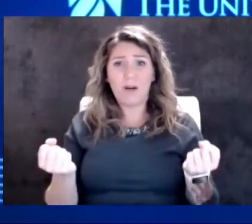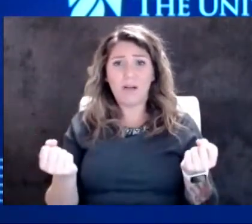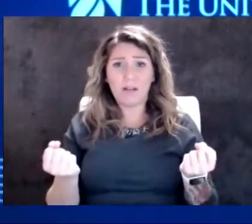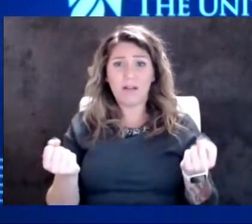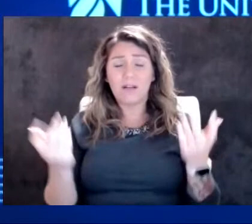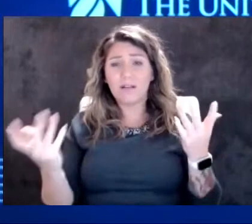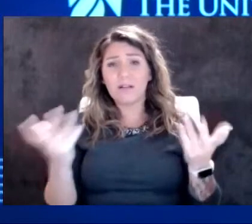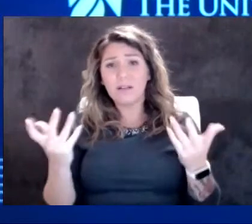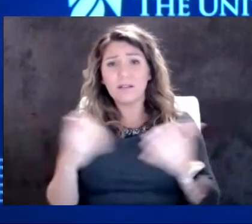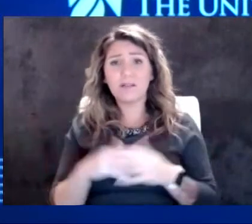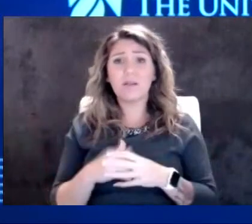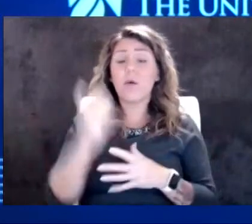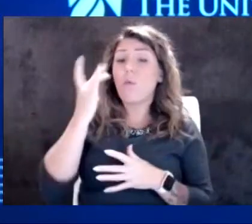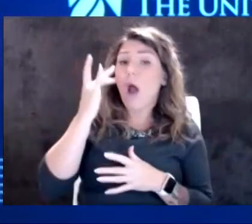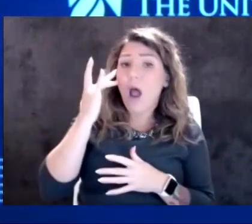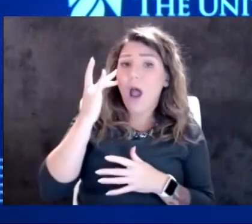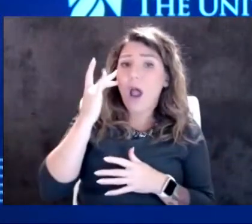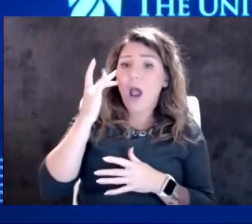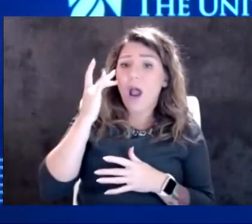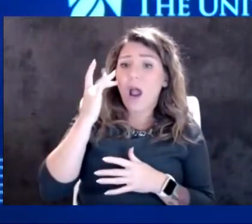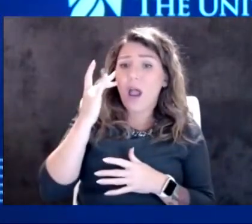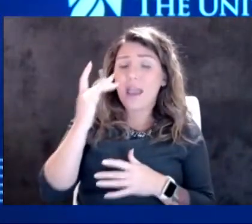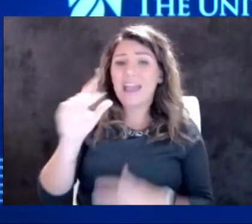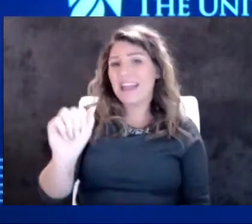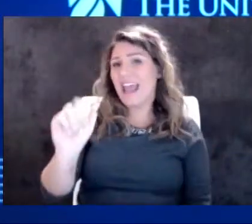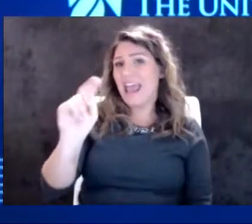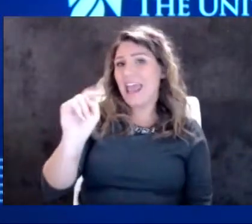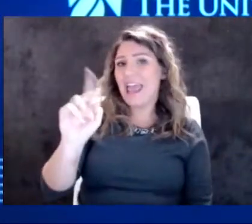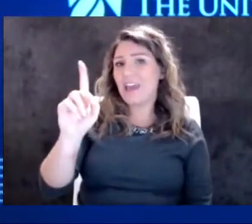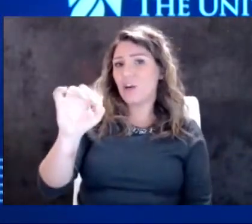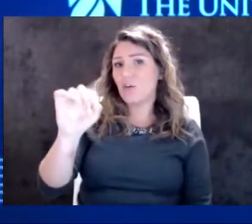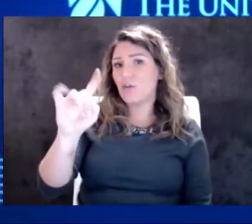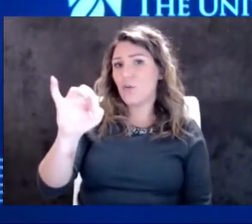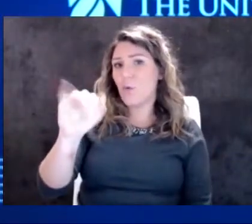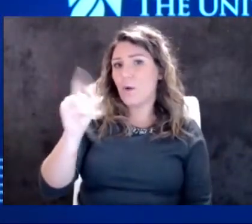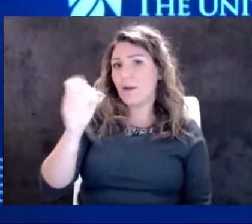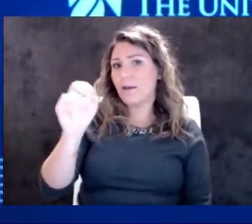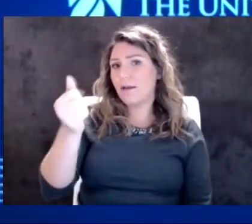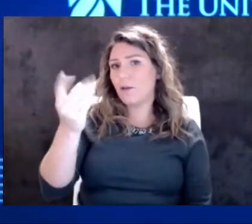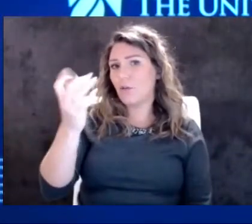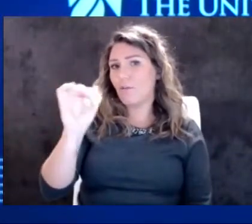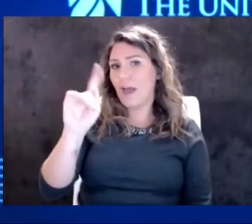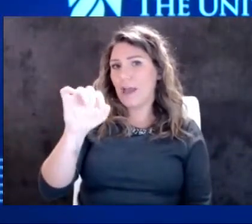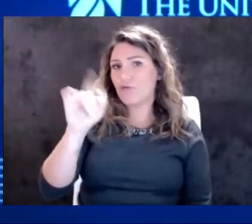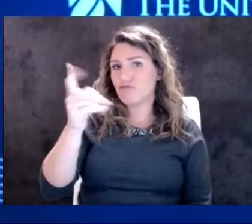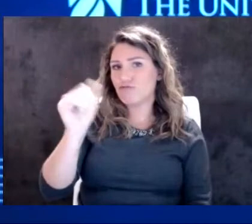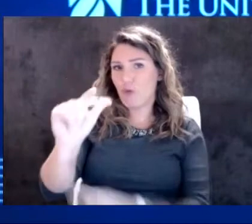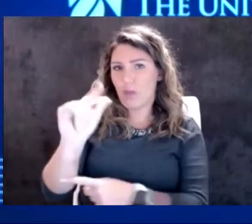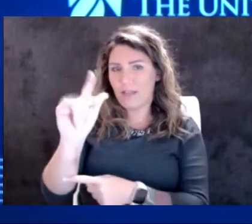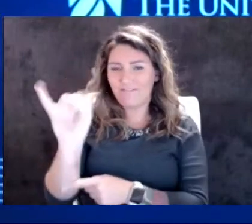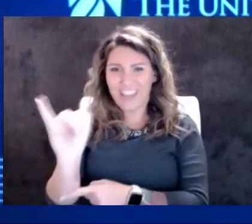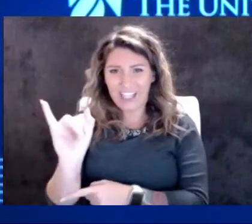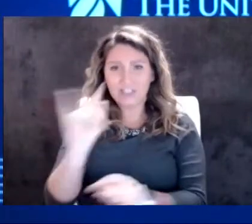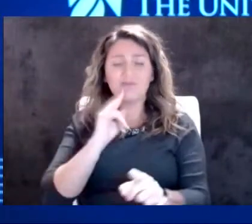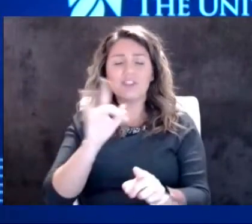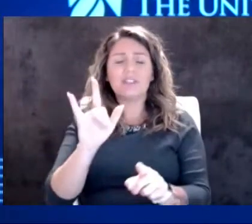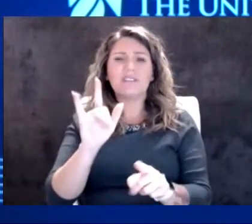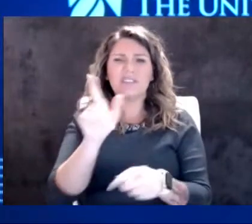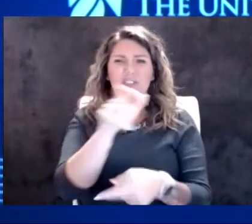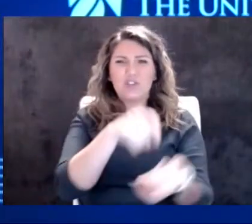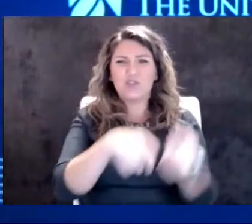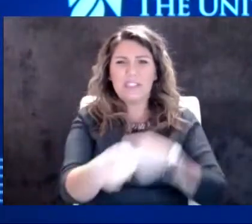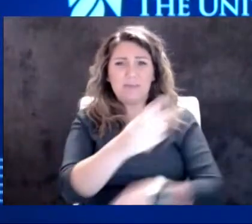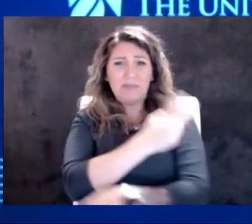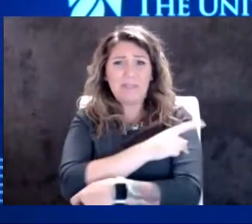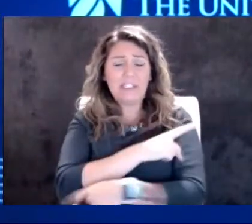was because he got an adenoviral infection. And so transplant patients are a unique subset. So I